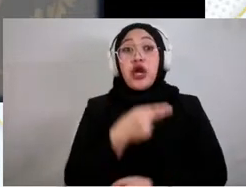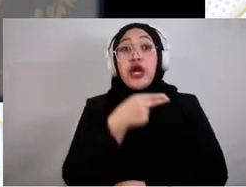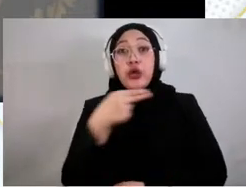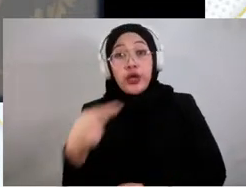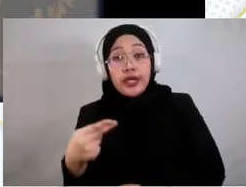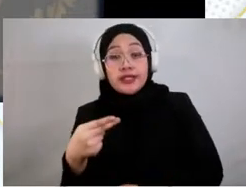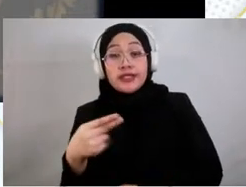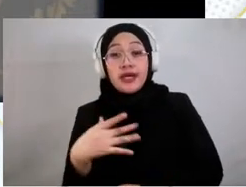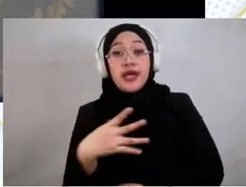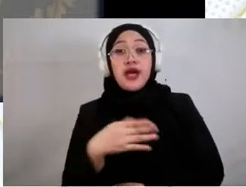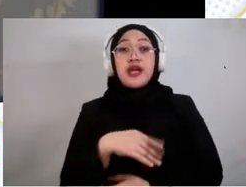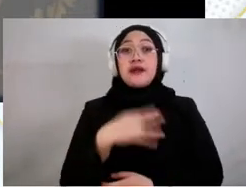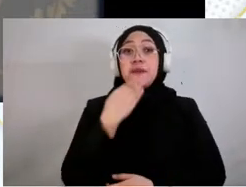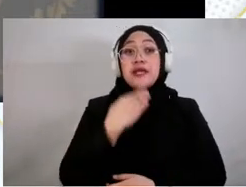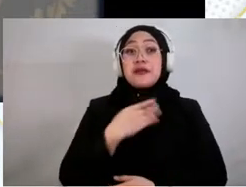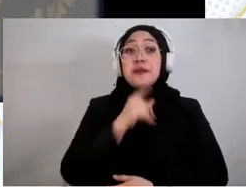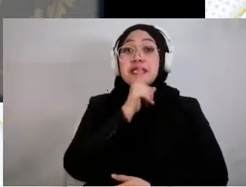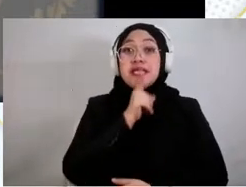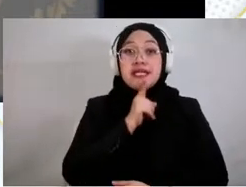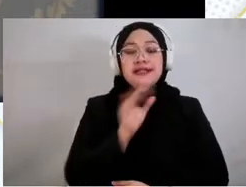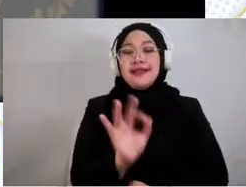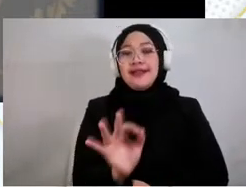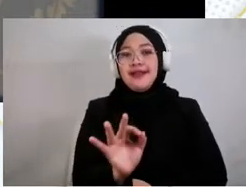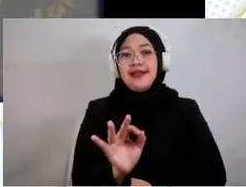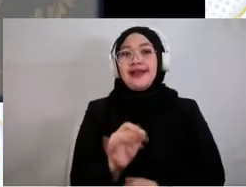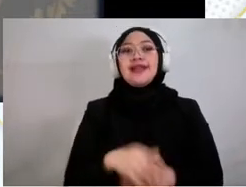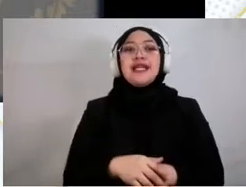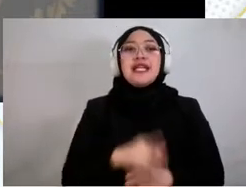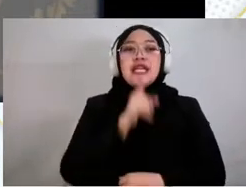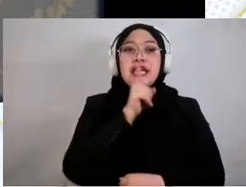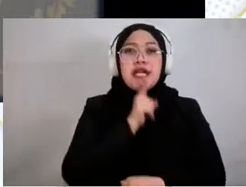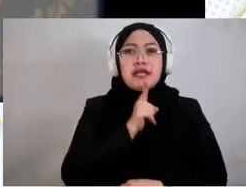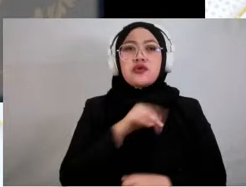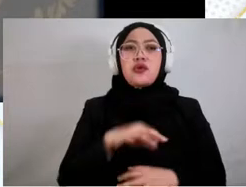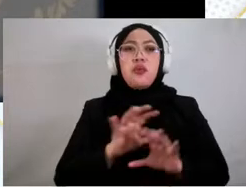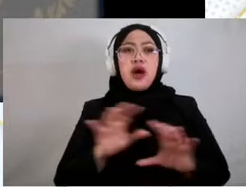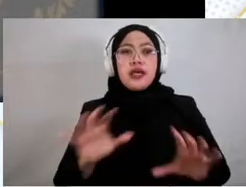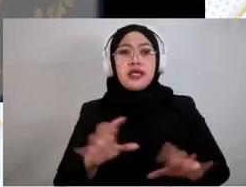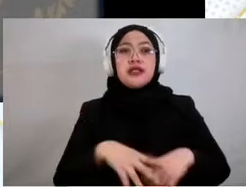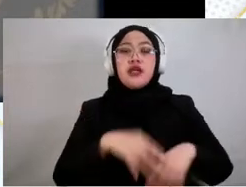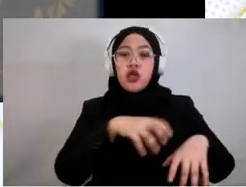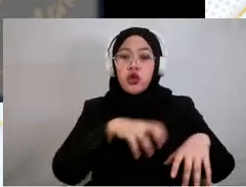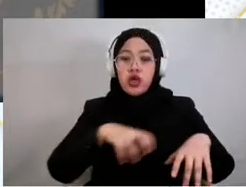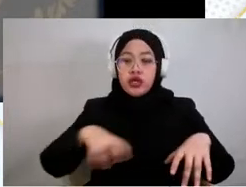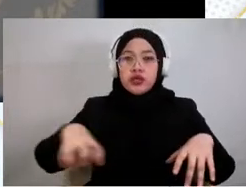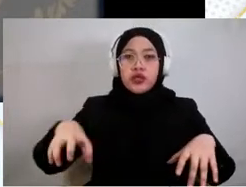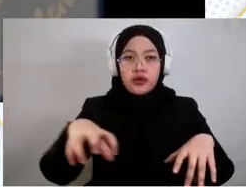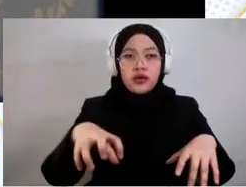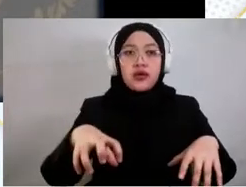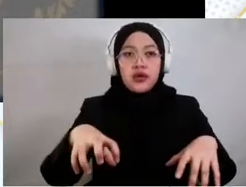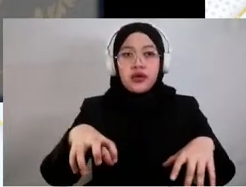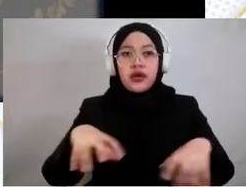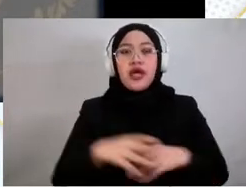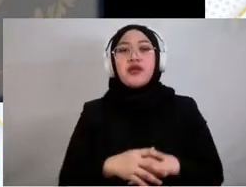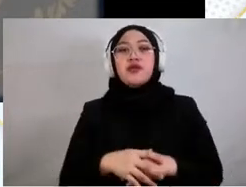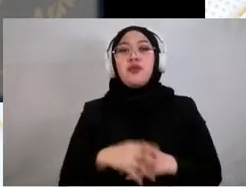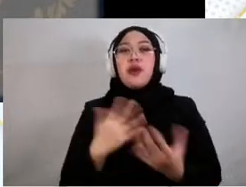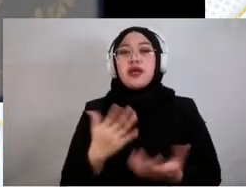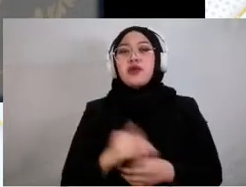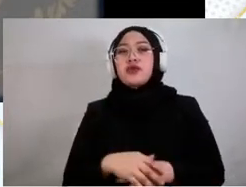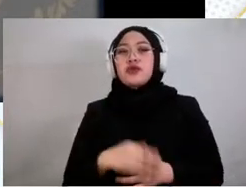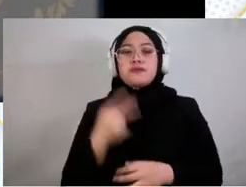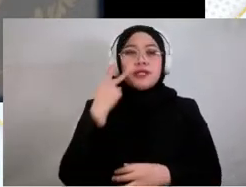our second language. Meanwhile, English is mainly used in the mission area. So it is very imperative for peacekeeper